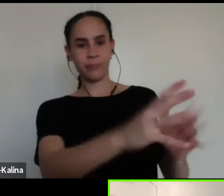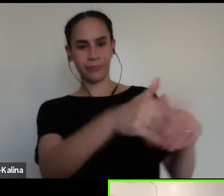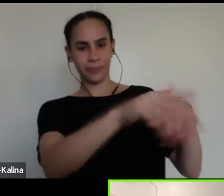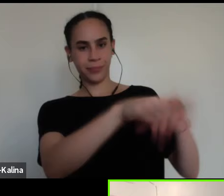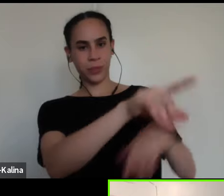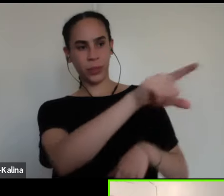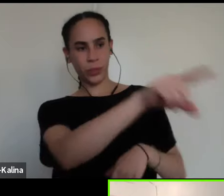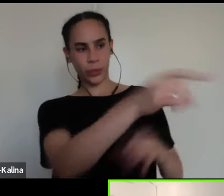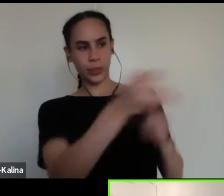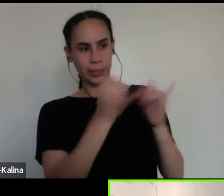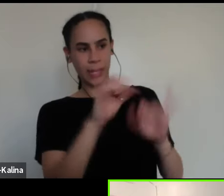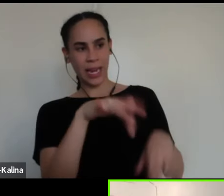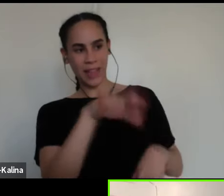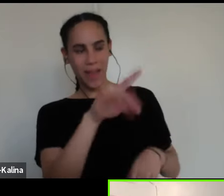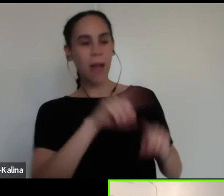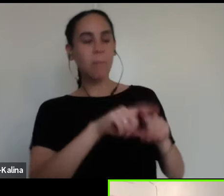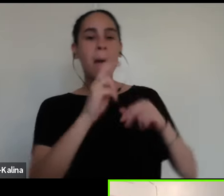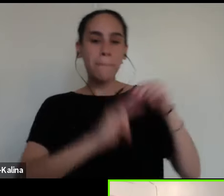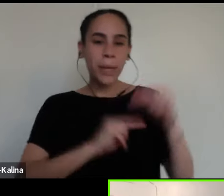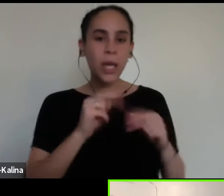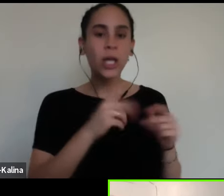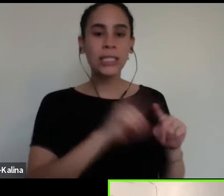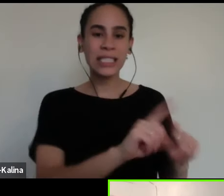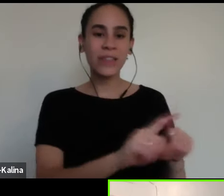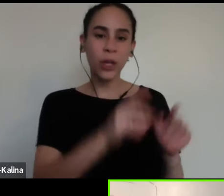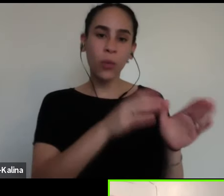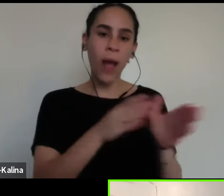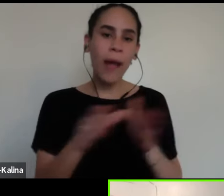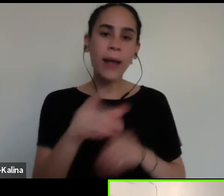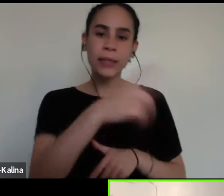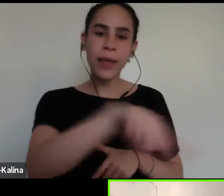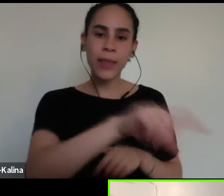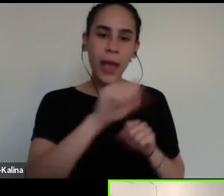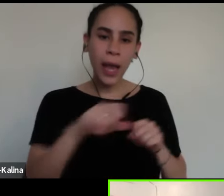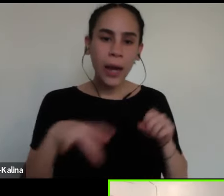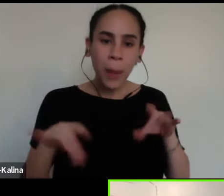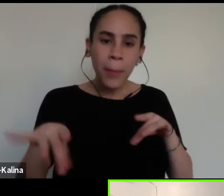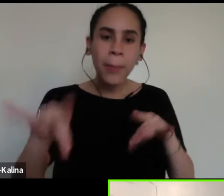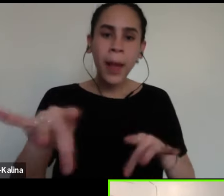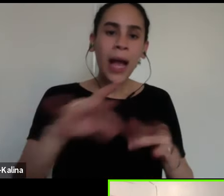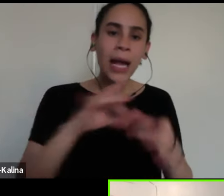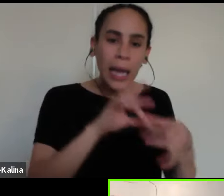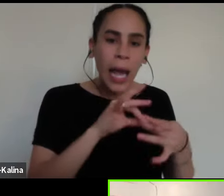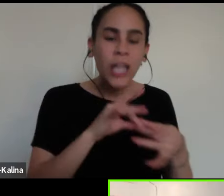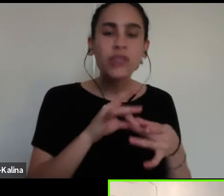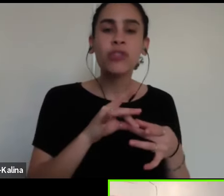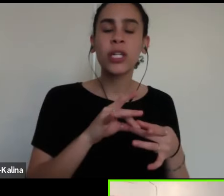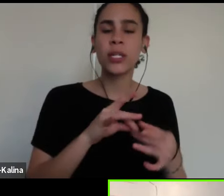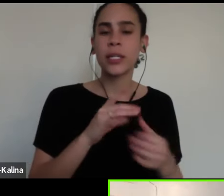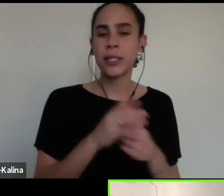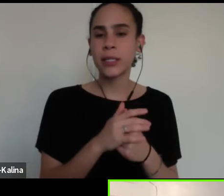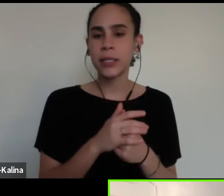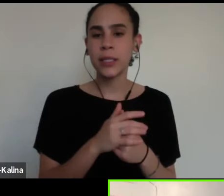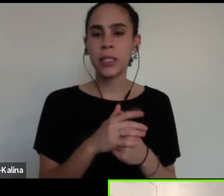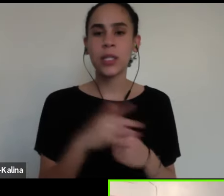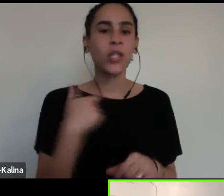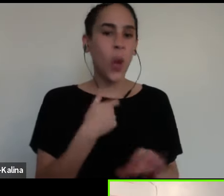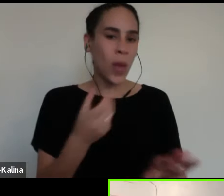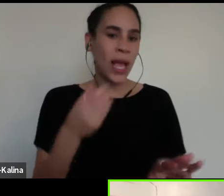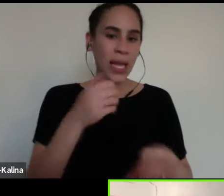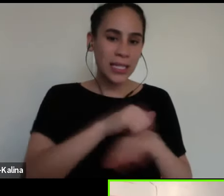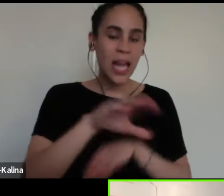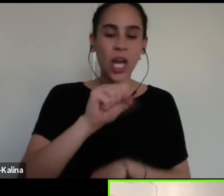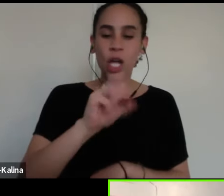to have those connections and pick them up along the way is really important. Of course, we send swag bombs with shirts